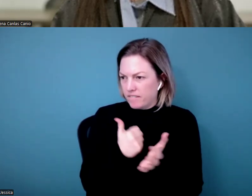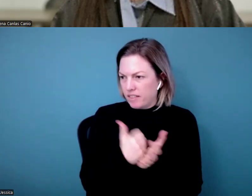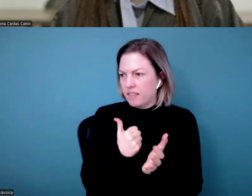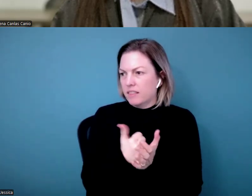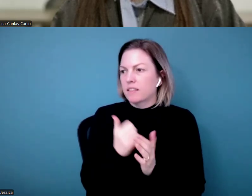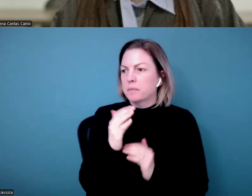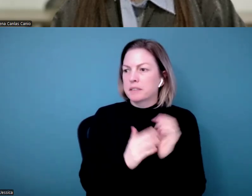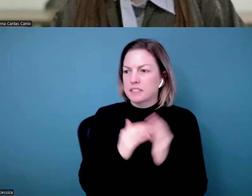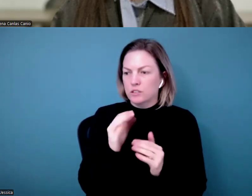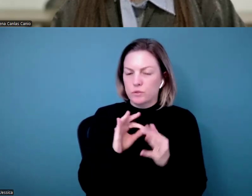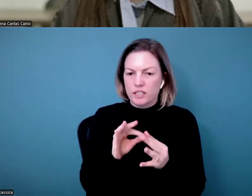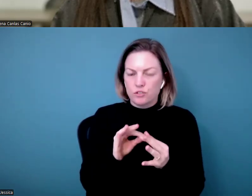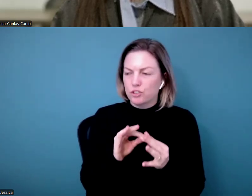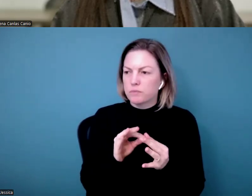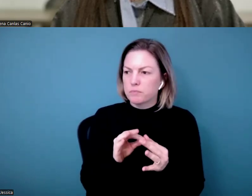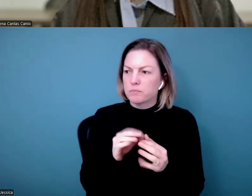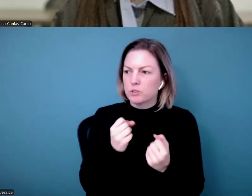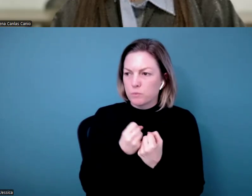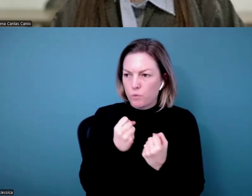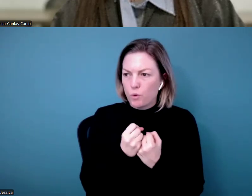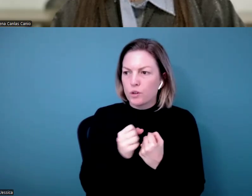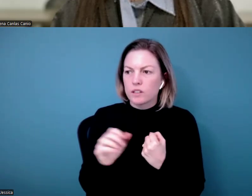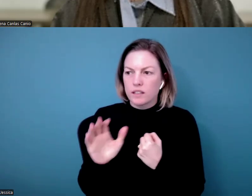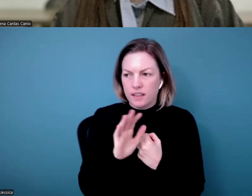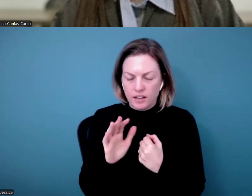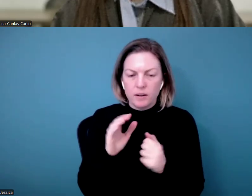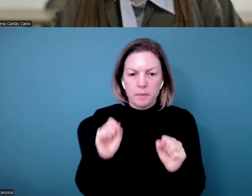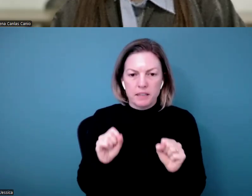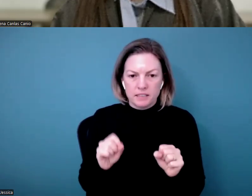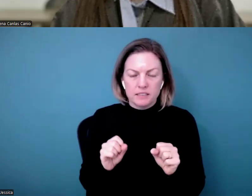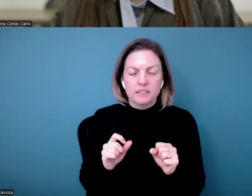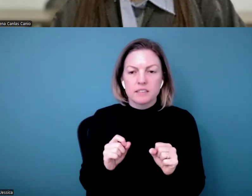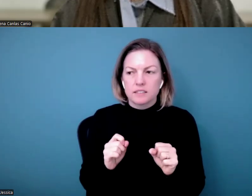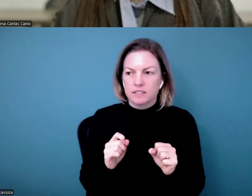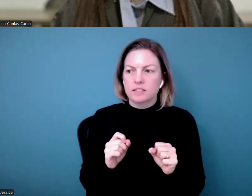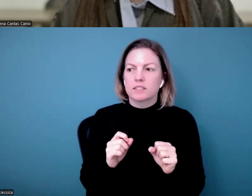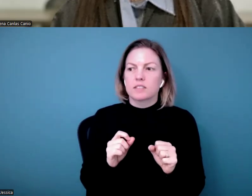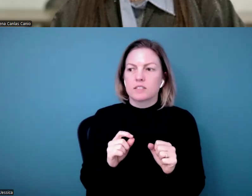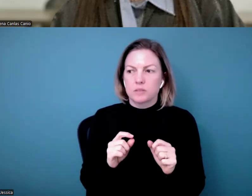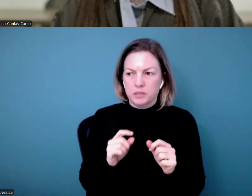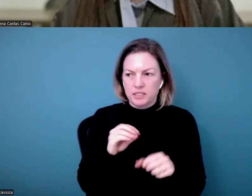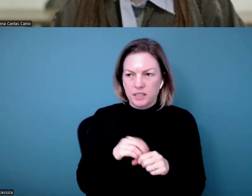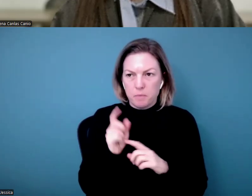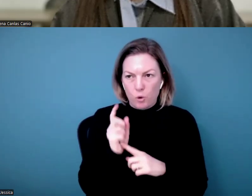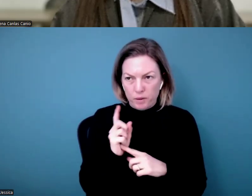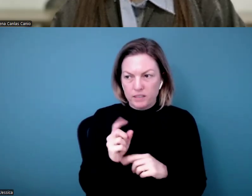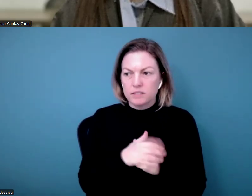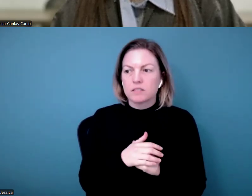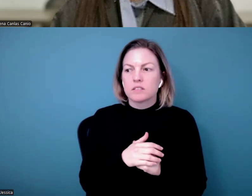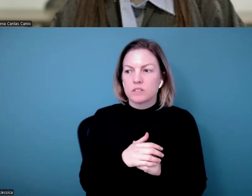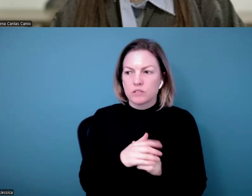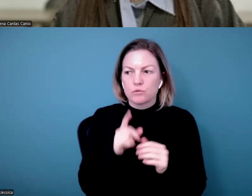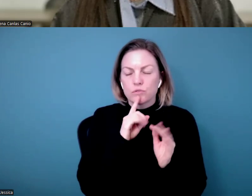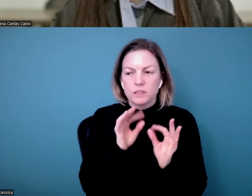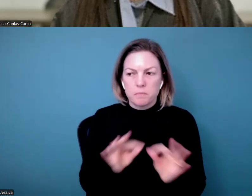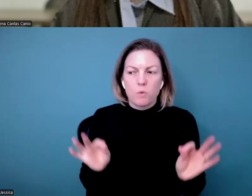that support their ability to be in the moment and empathic with their loved ones. So it's just a very